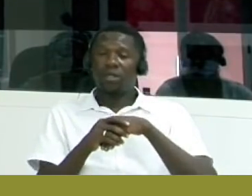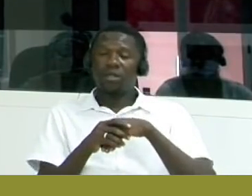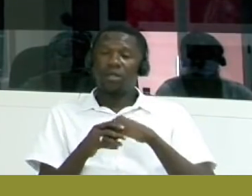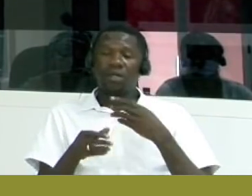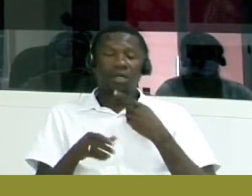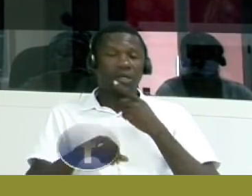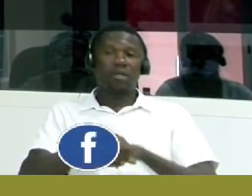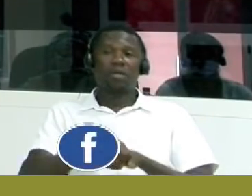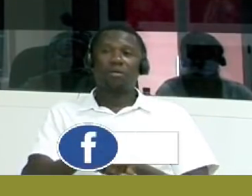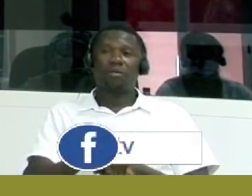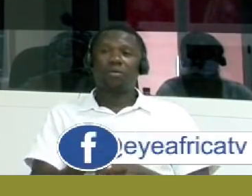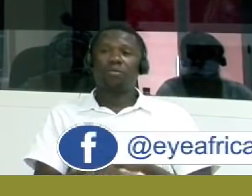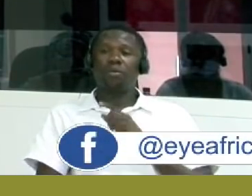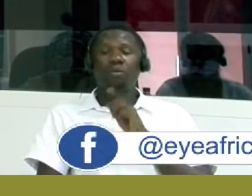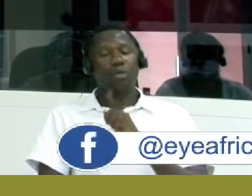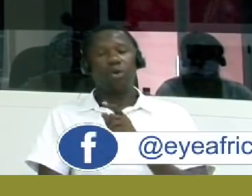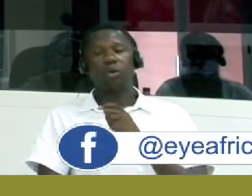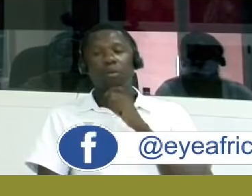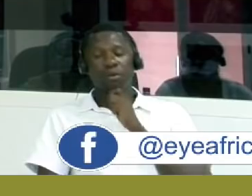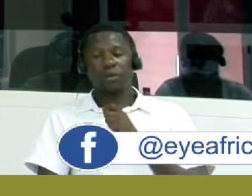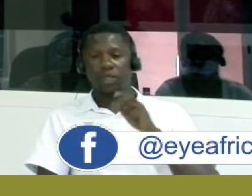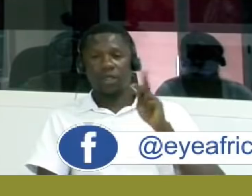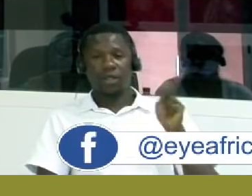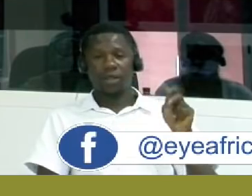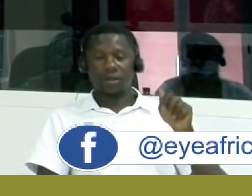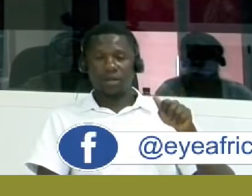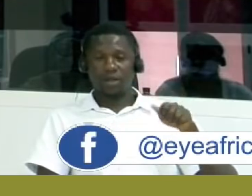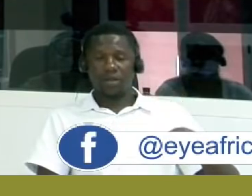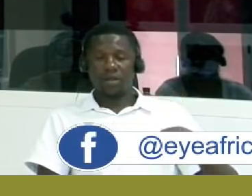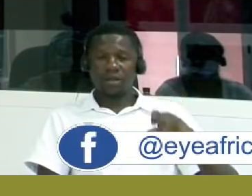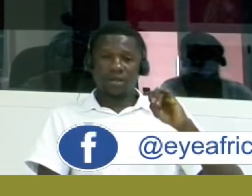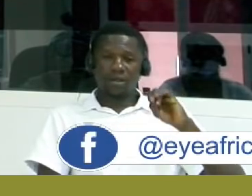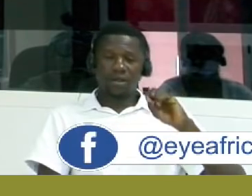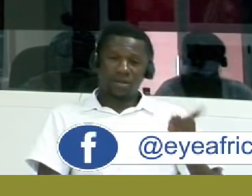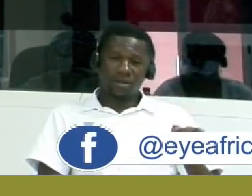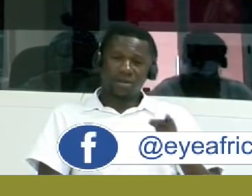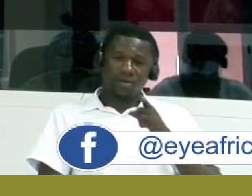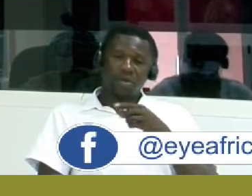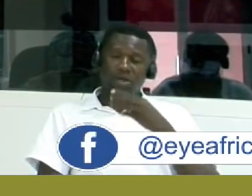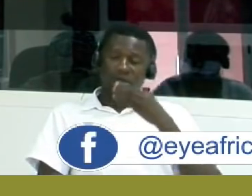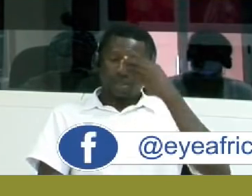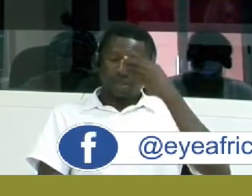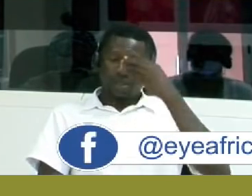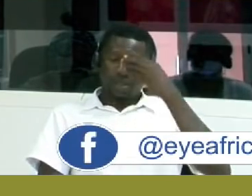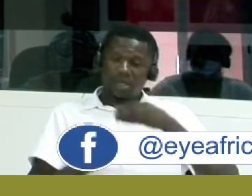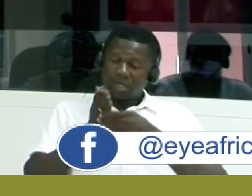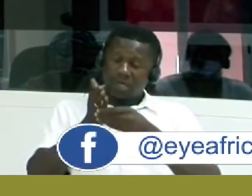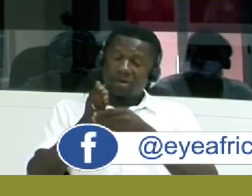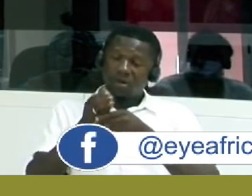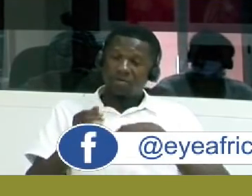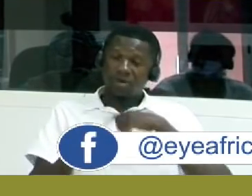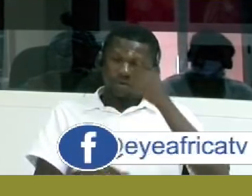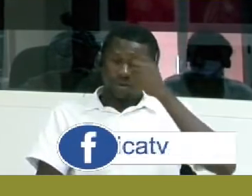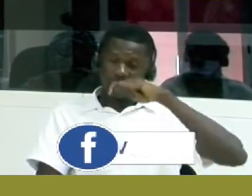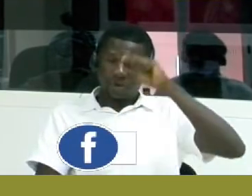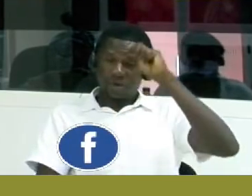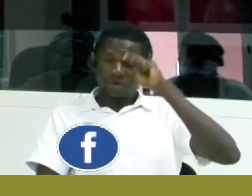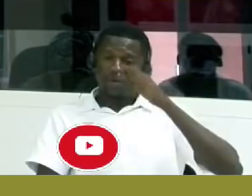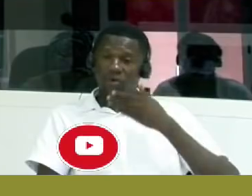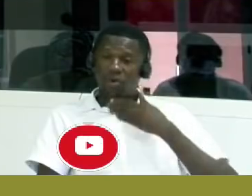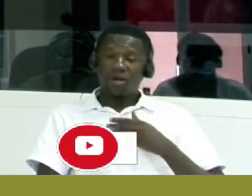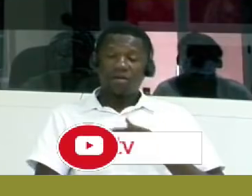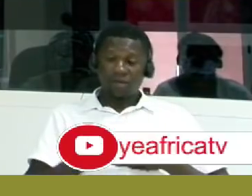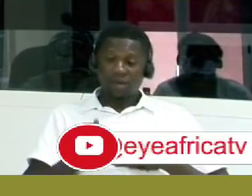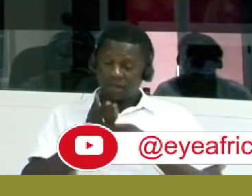But Mr. King, you were the head of the police. Yes. You had operational command of the police.